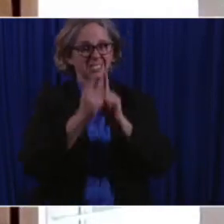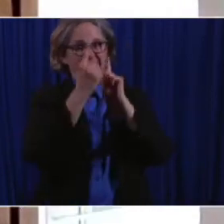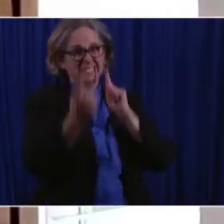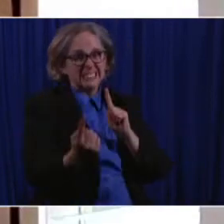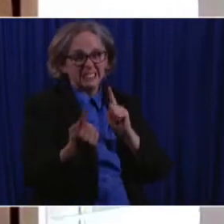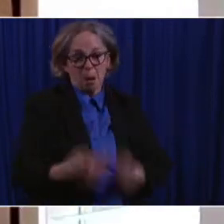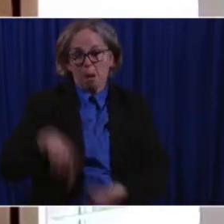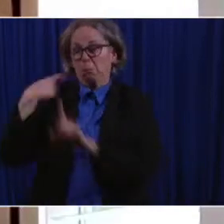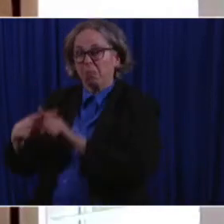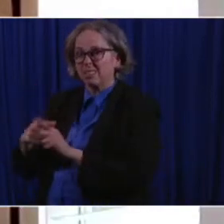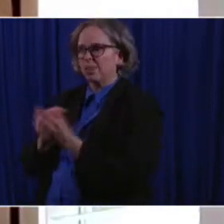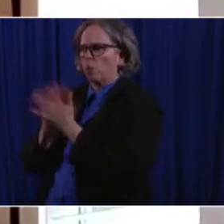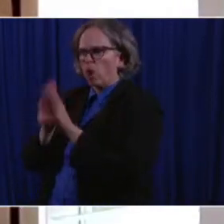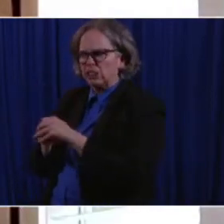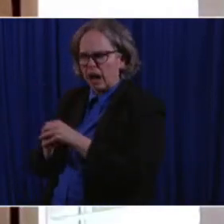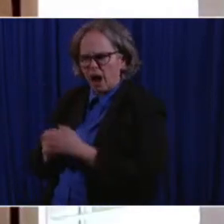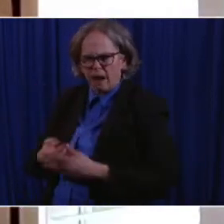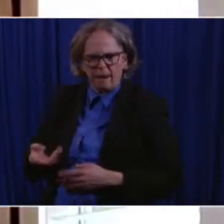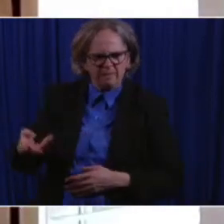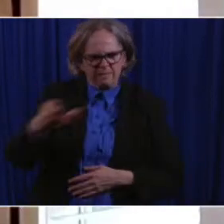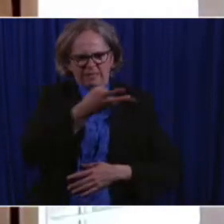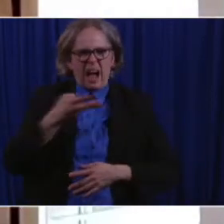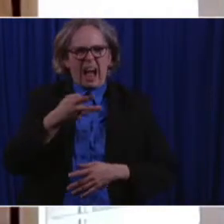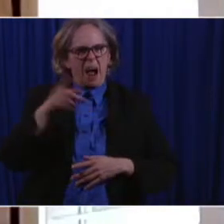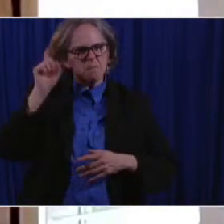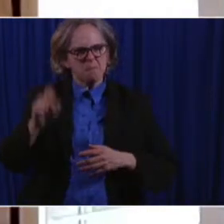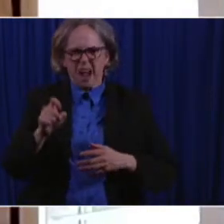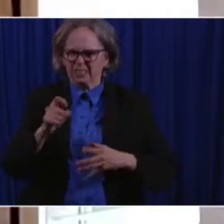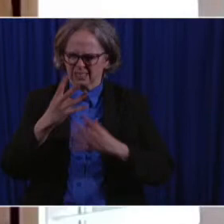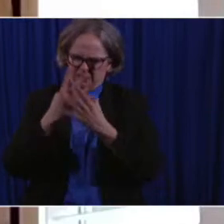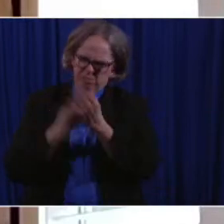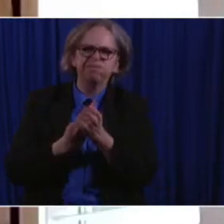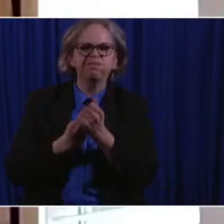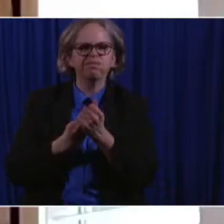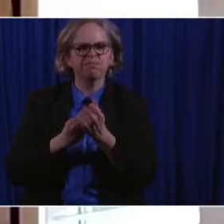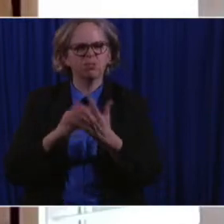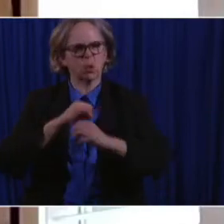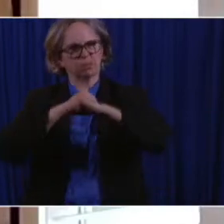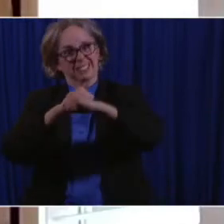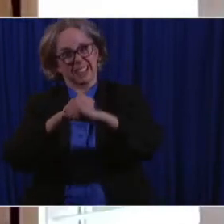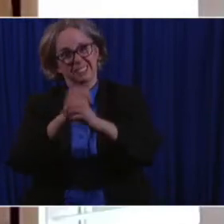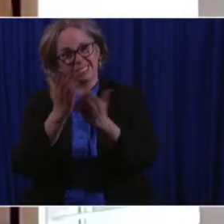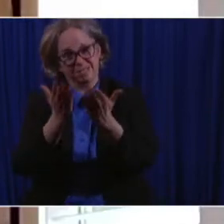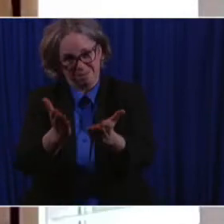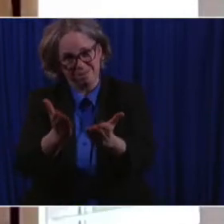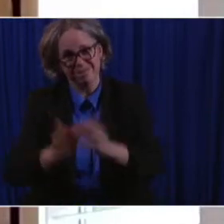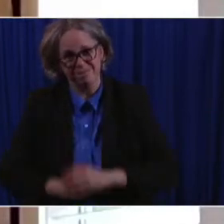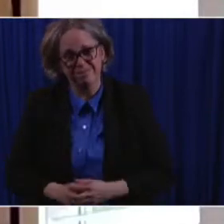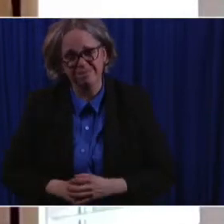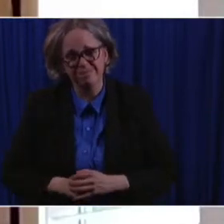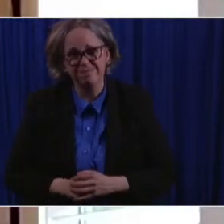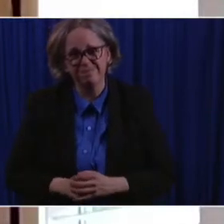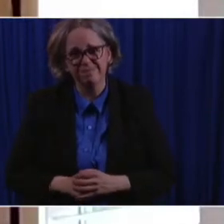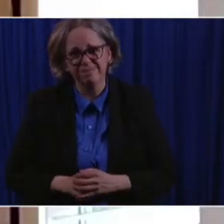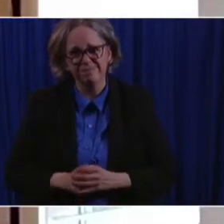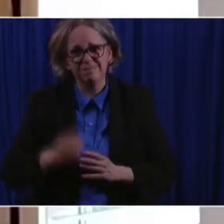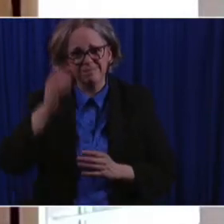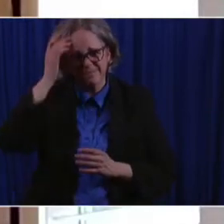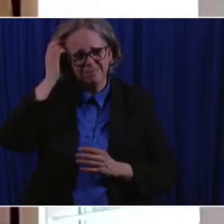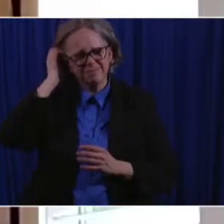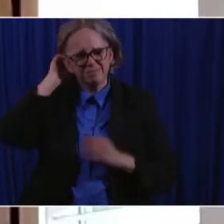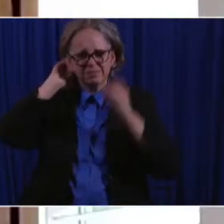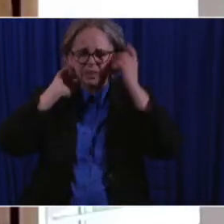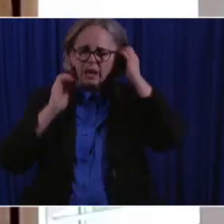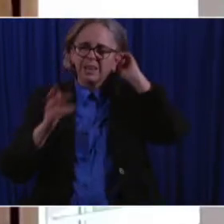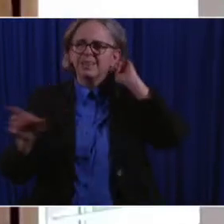protection. Putting that all together, I'm actually encouraged that in terms of